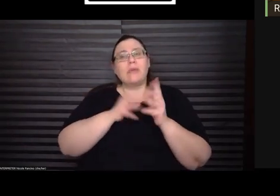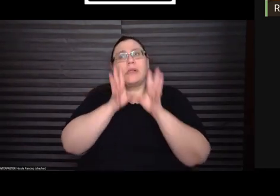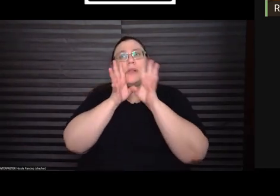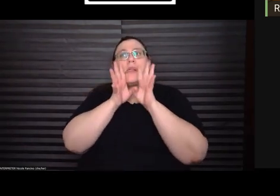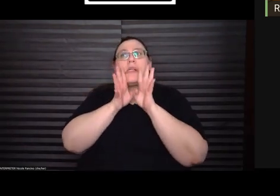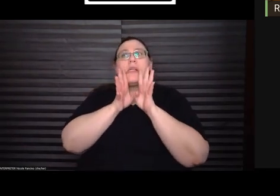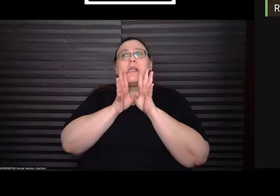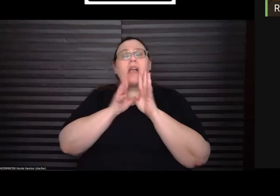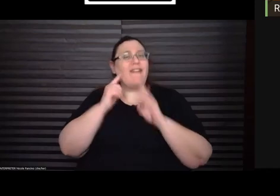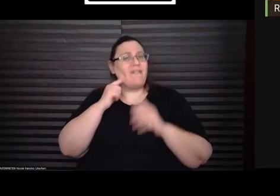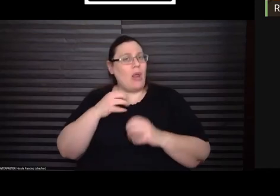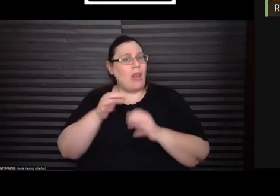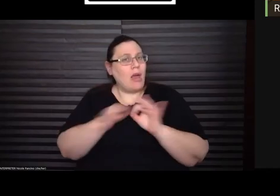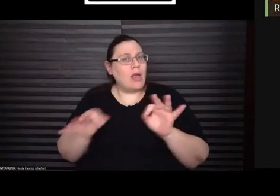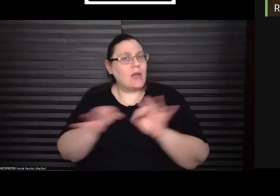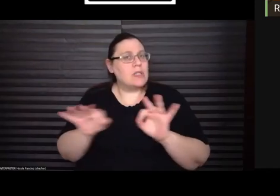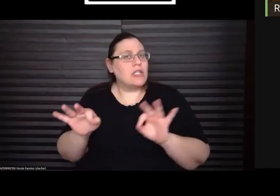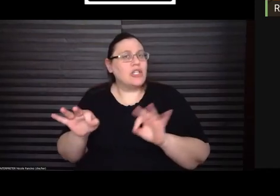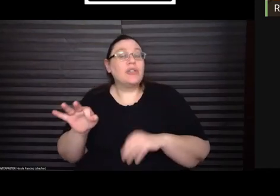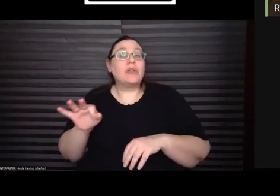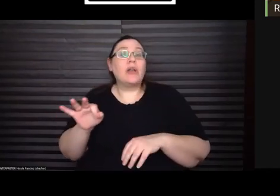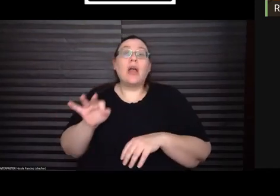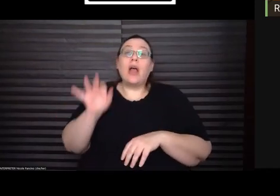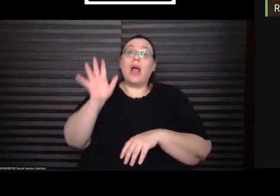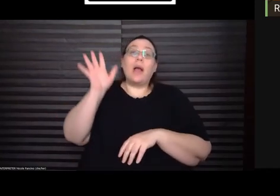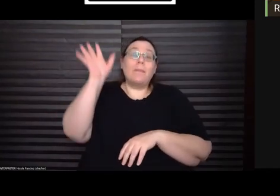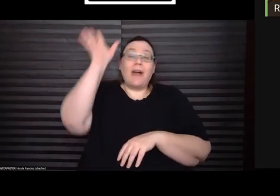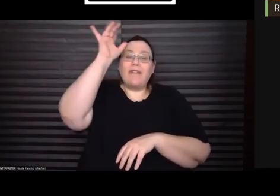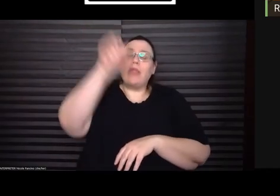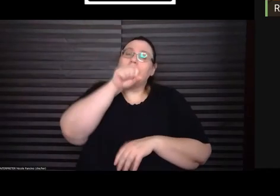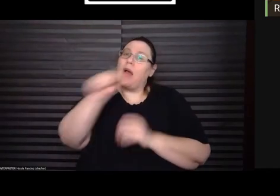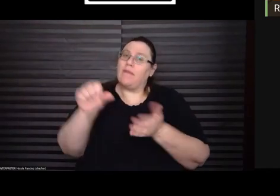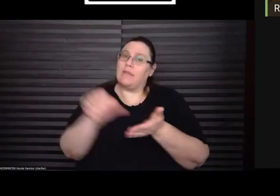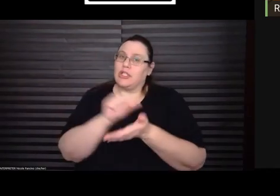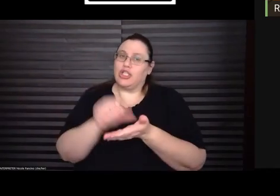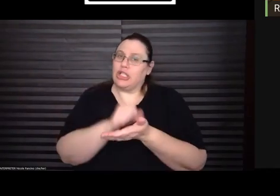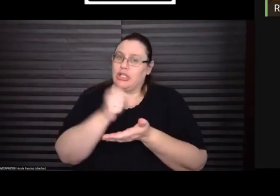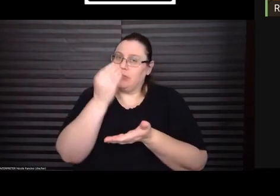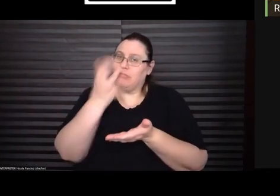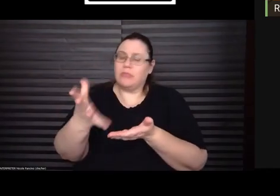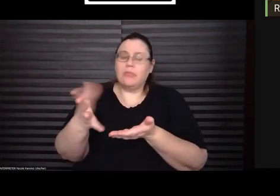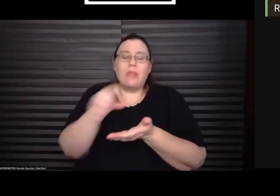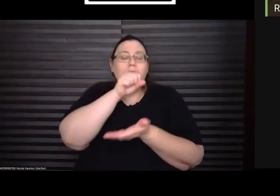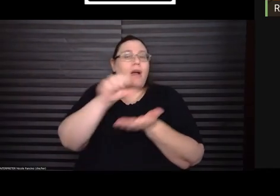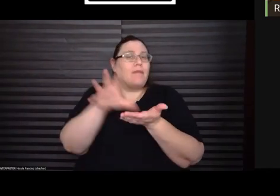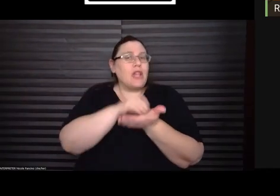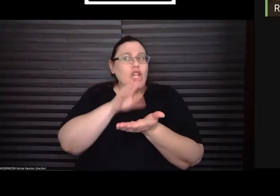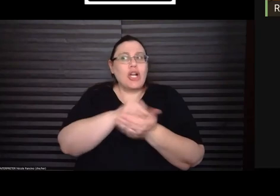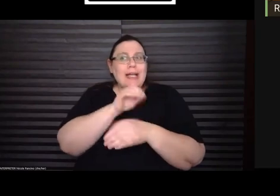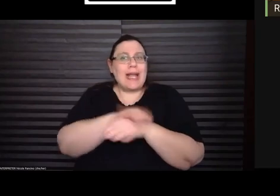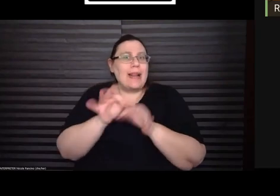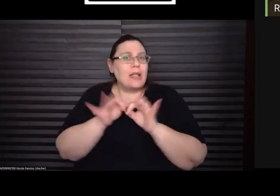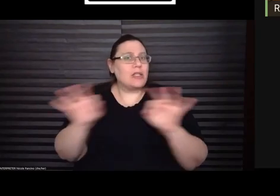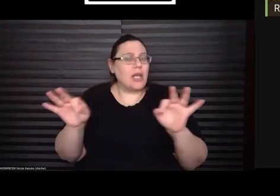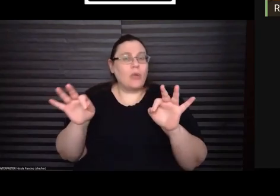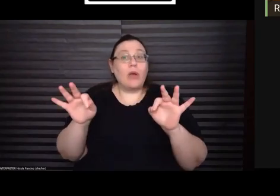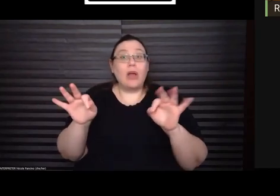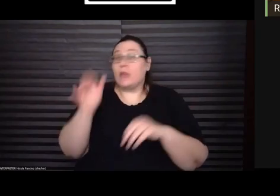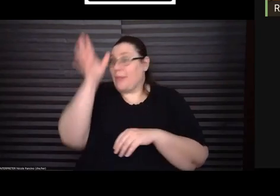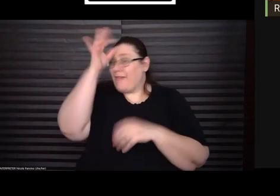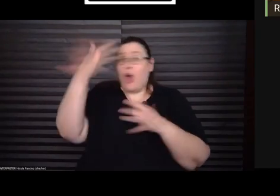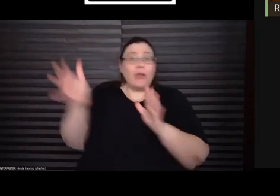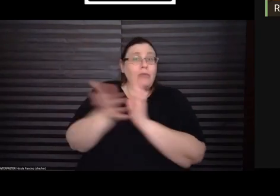hungry for language. And my dad actually loved the dictionary. He loved learning the English language, which he